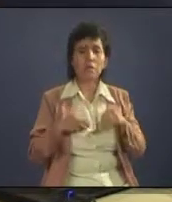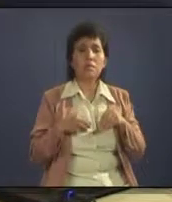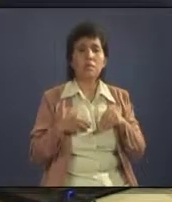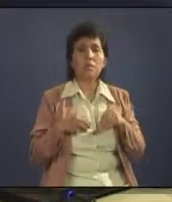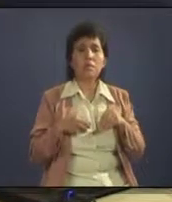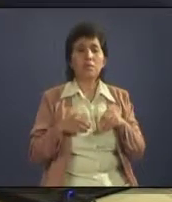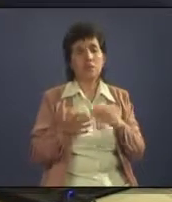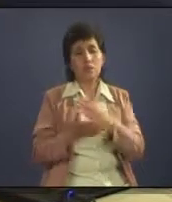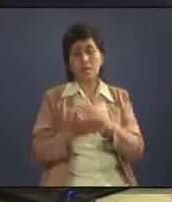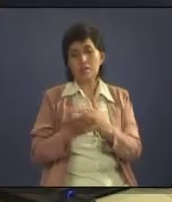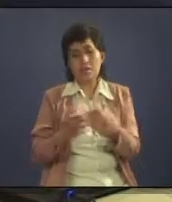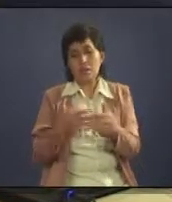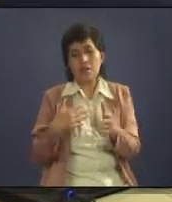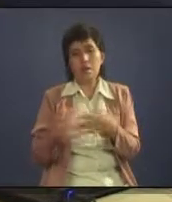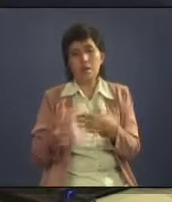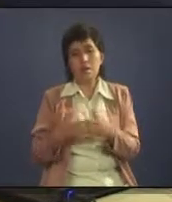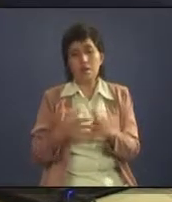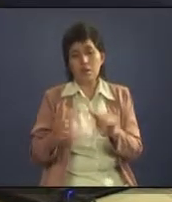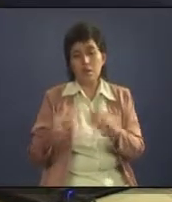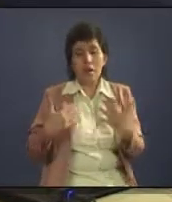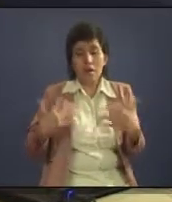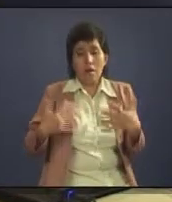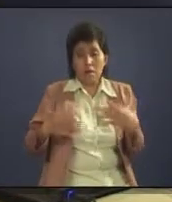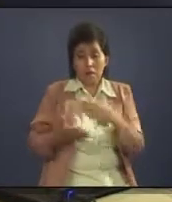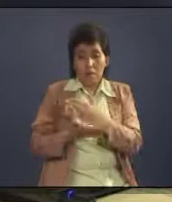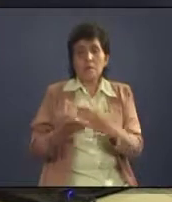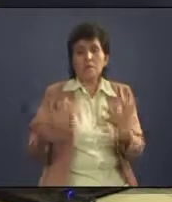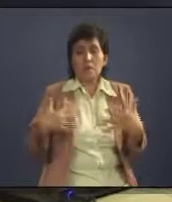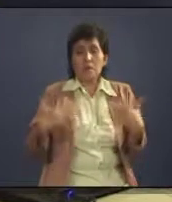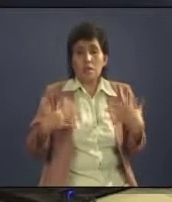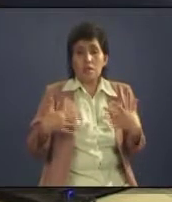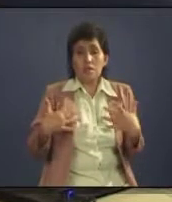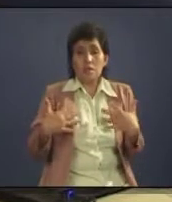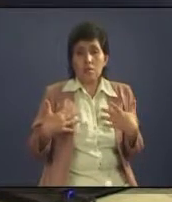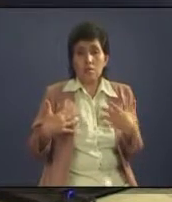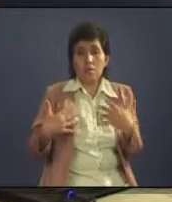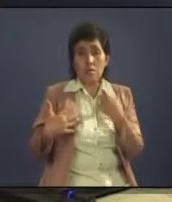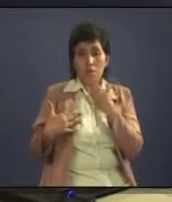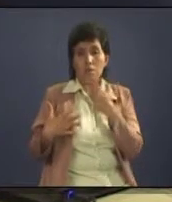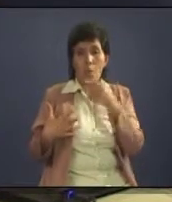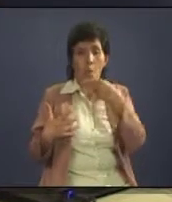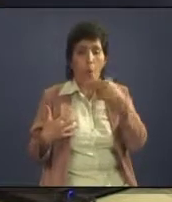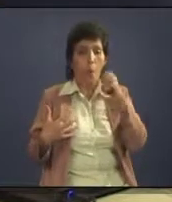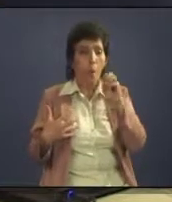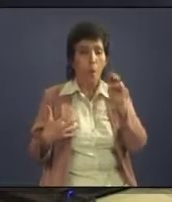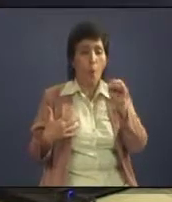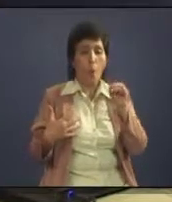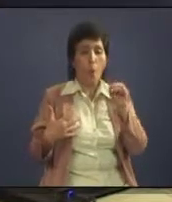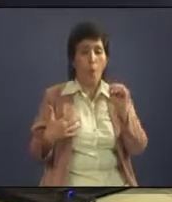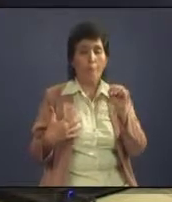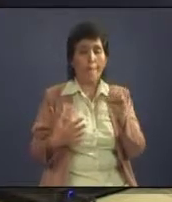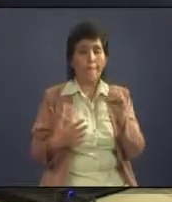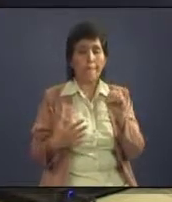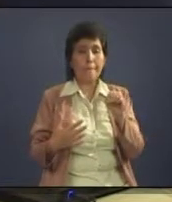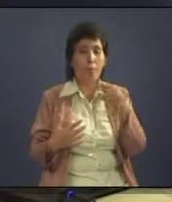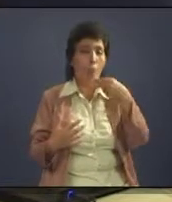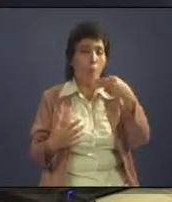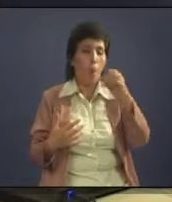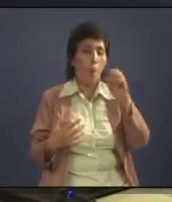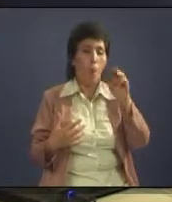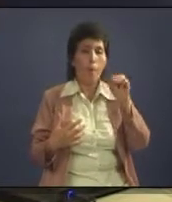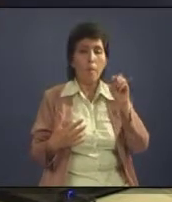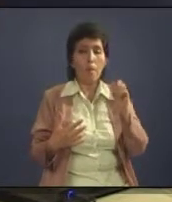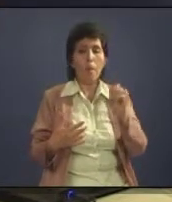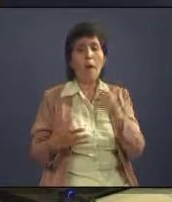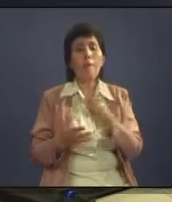Some people, they have homophobic. They are afraid of people who are homo. Okay, so I mean,